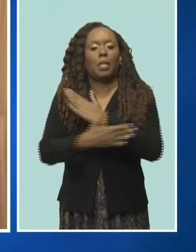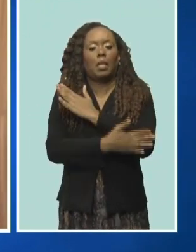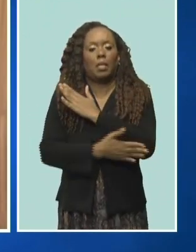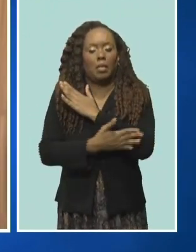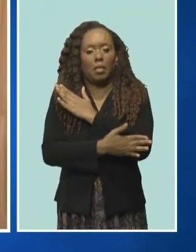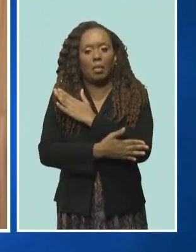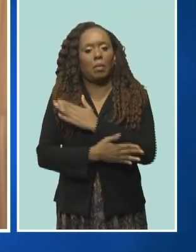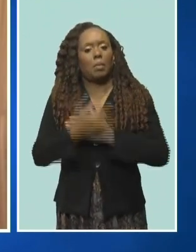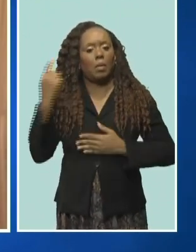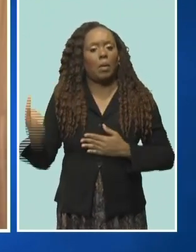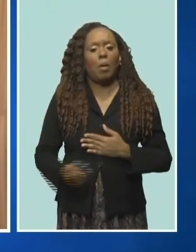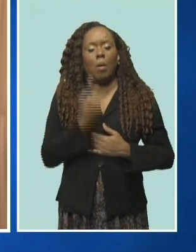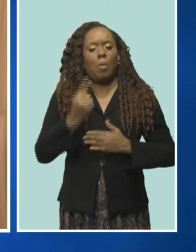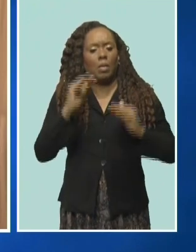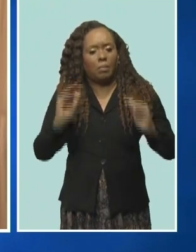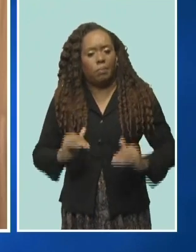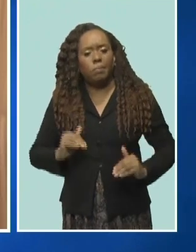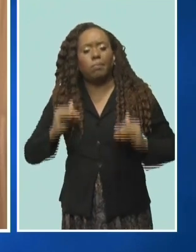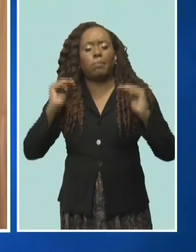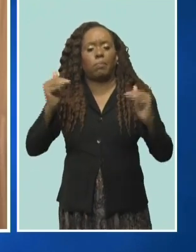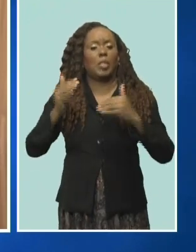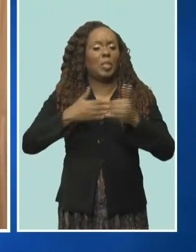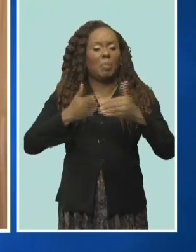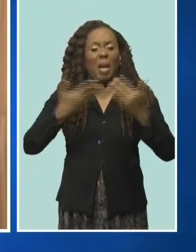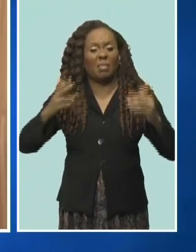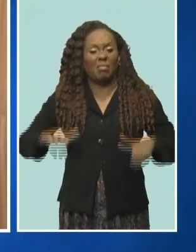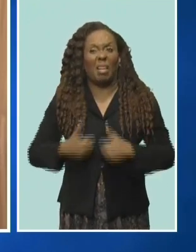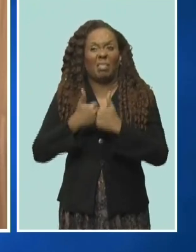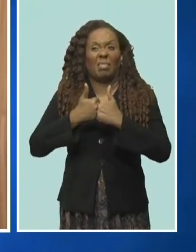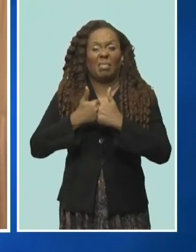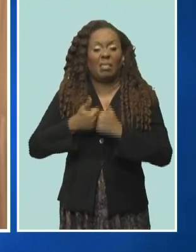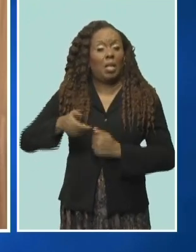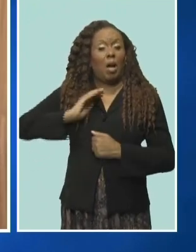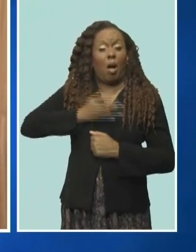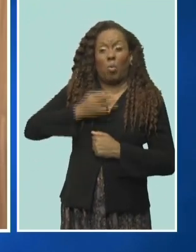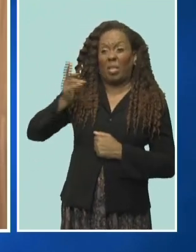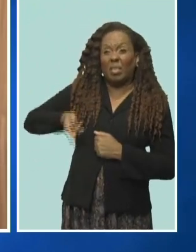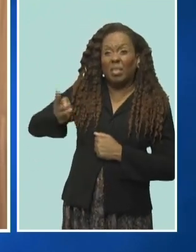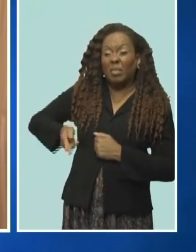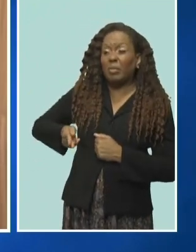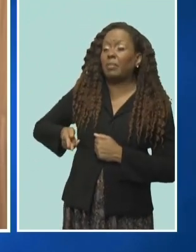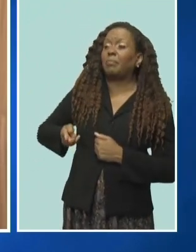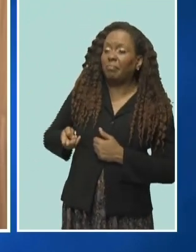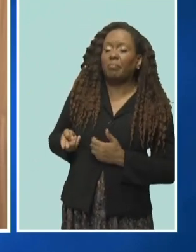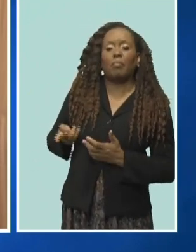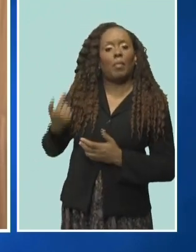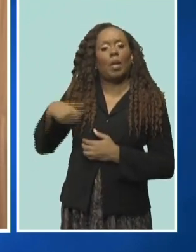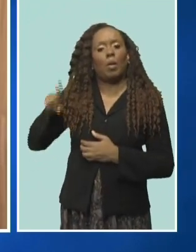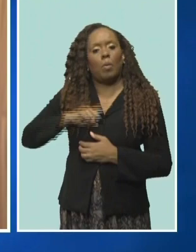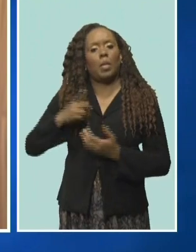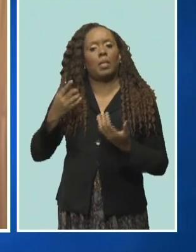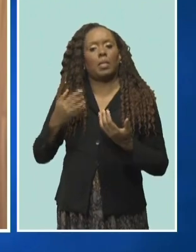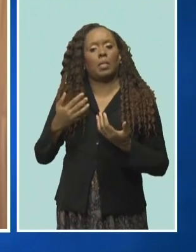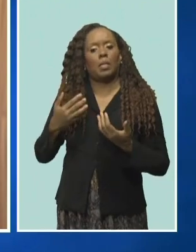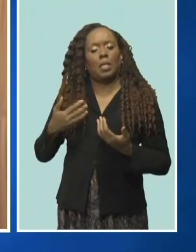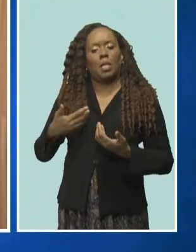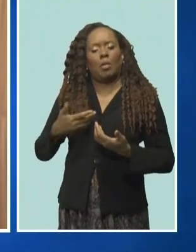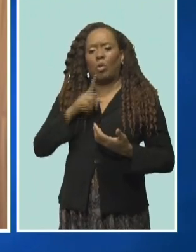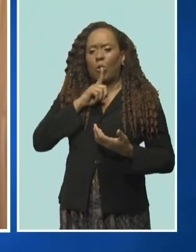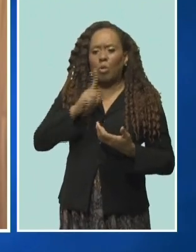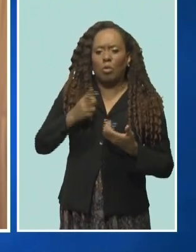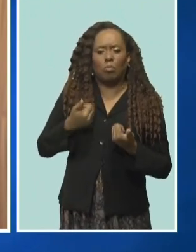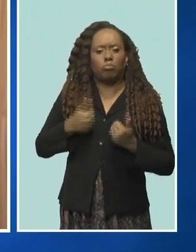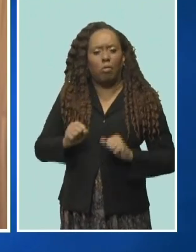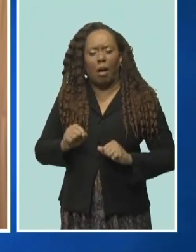above challenges. We have done so throughout our history and certainly in my time as leader. We've saved our way